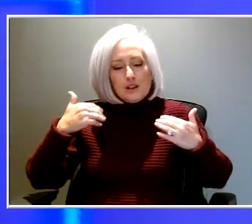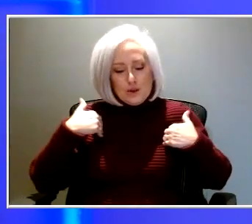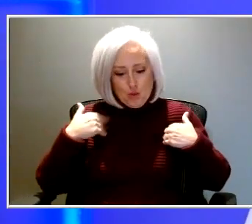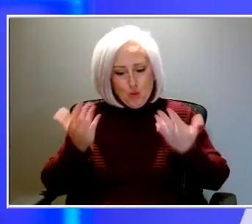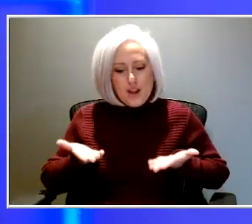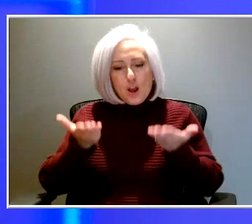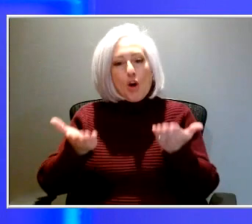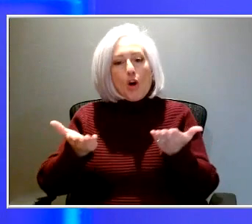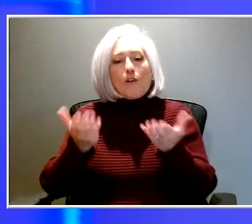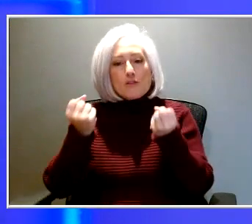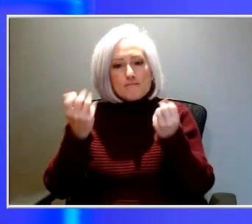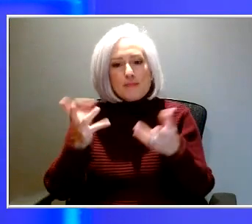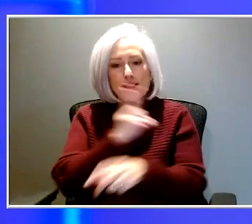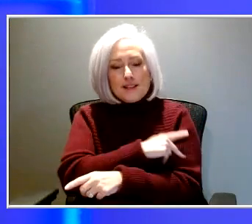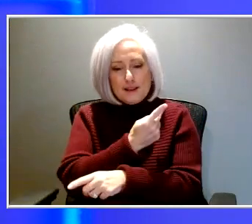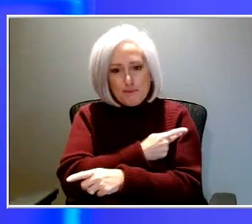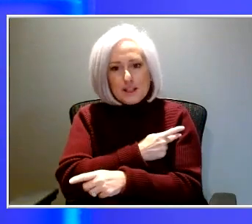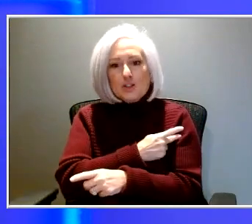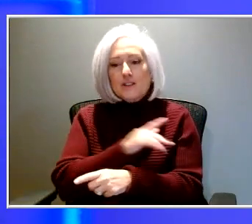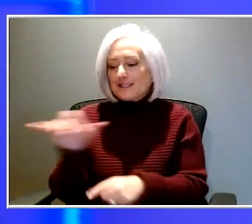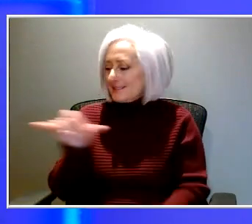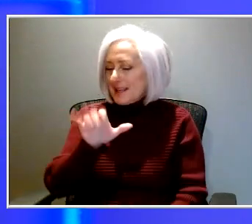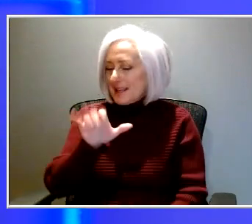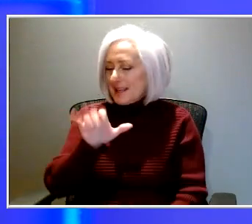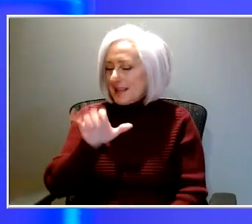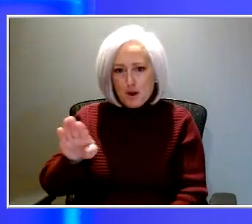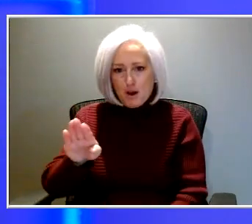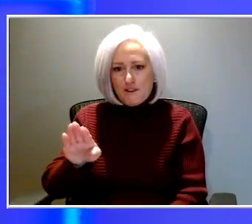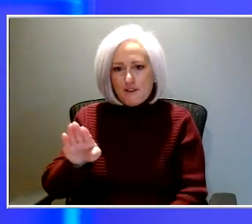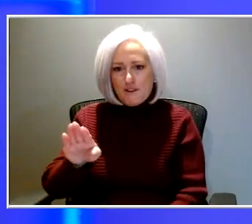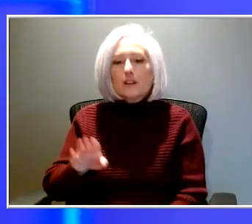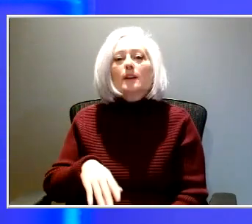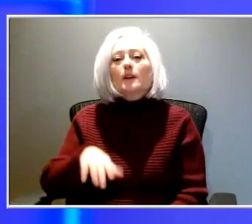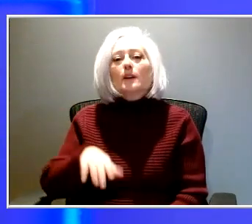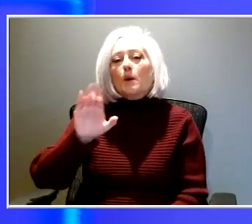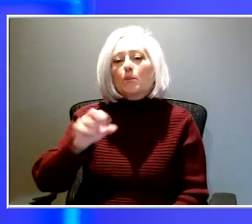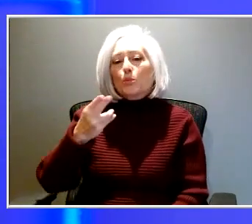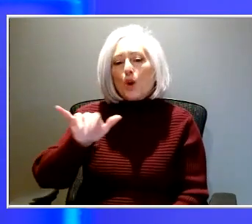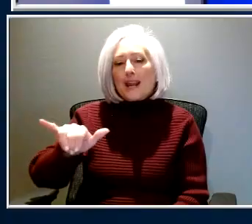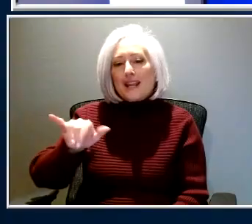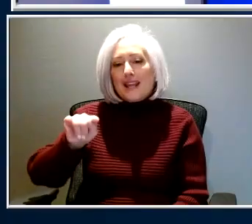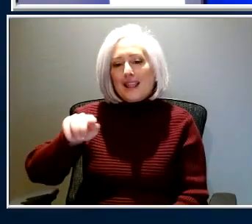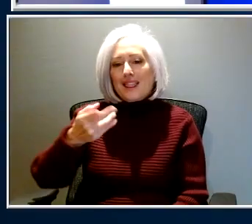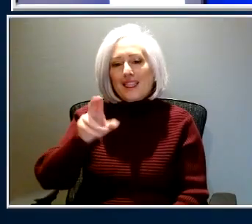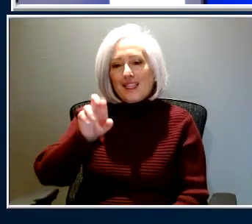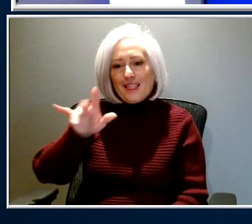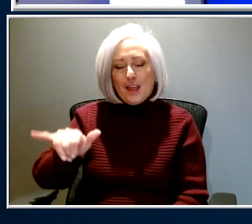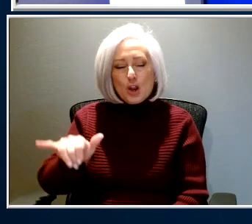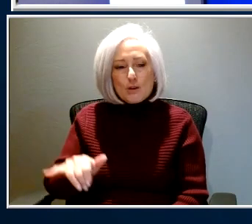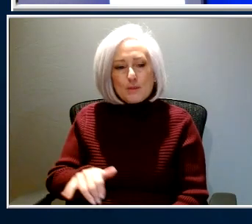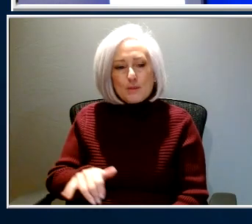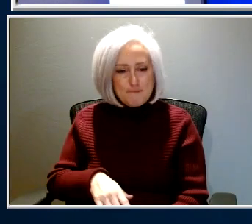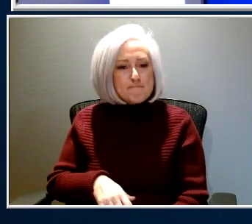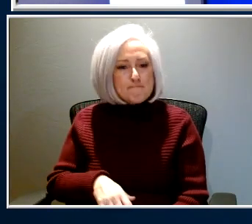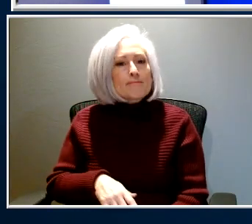Bob brachytherapy to really maximize their cure rate with the best treatment available. And I asked you why I hadn't heard of it, and you said it's been